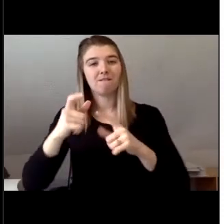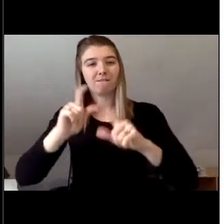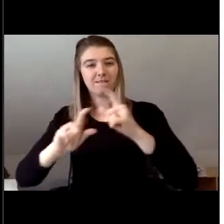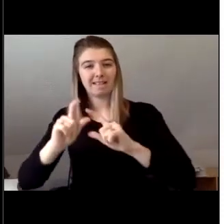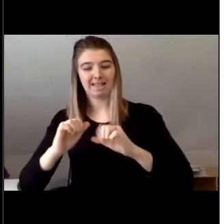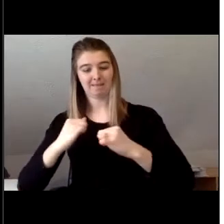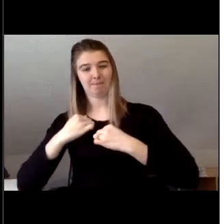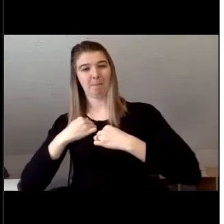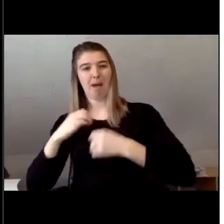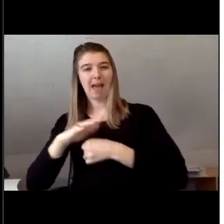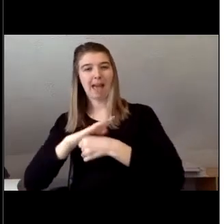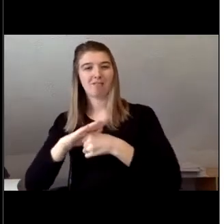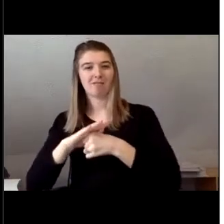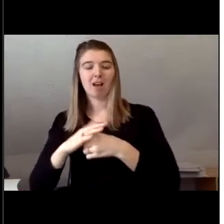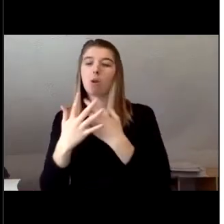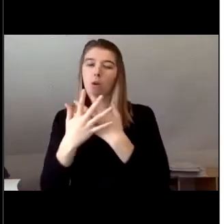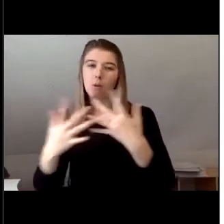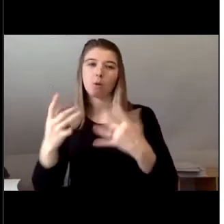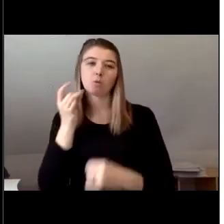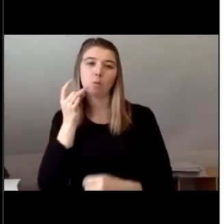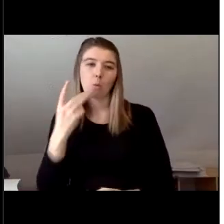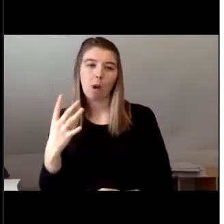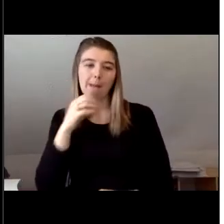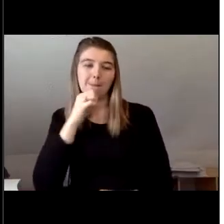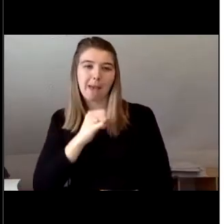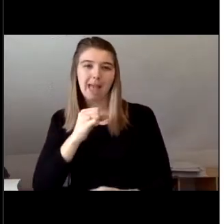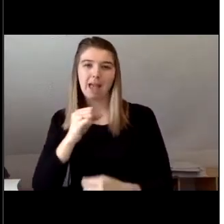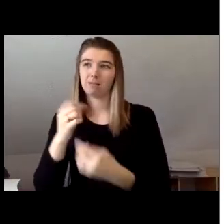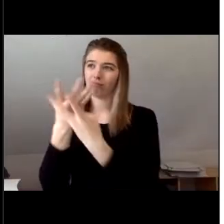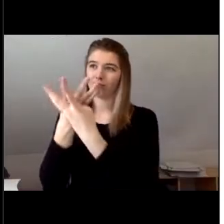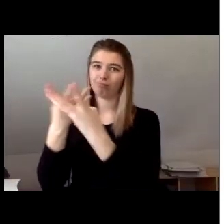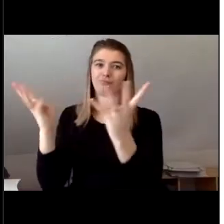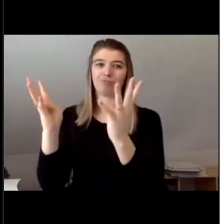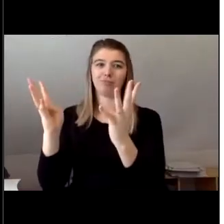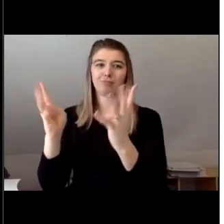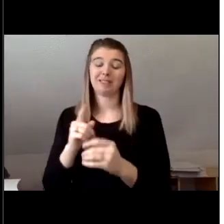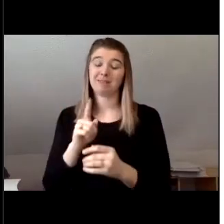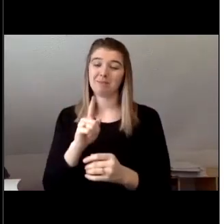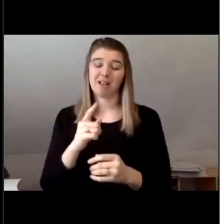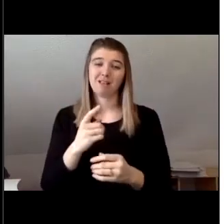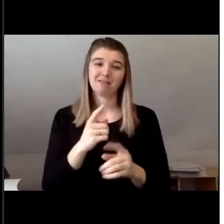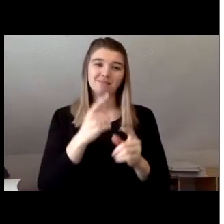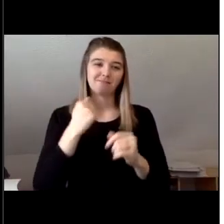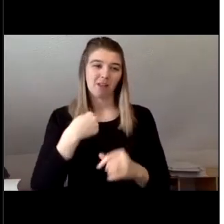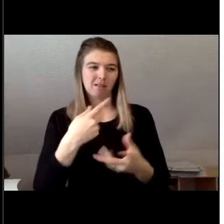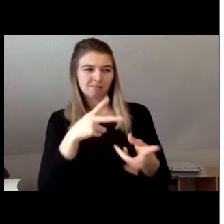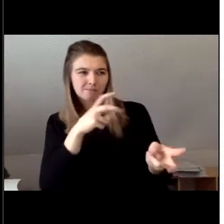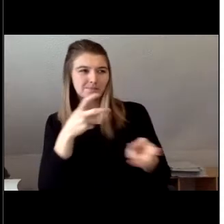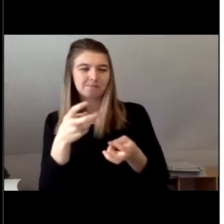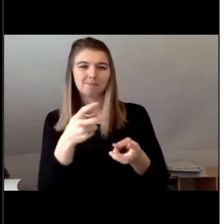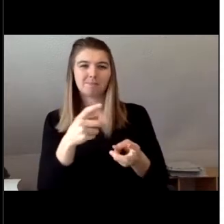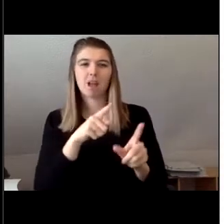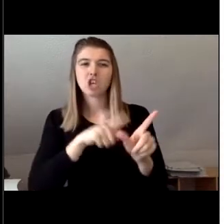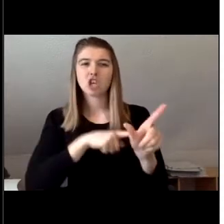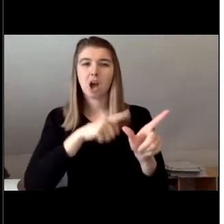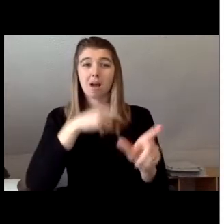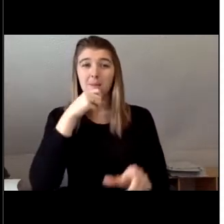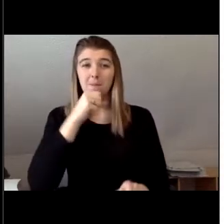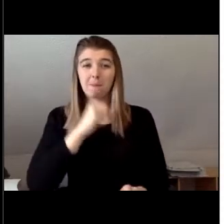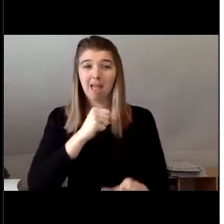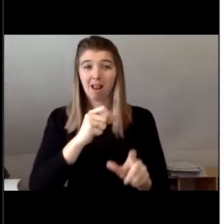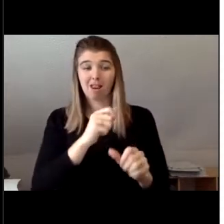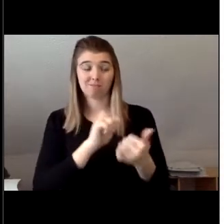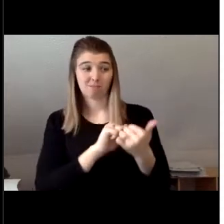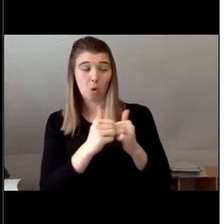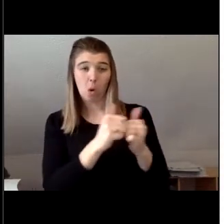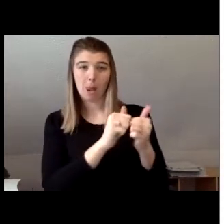field. And even today in the 21st century, I hear young male colleagues saying that women can't do science, women are not clever enough